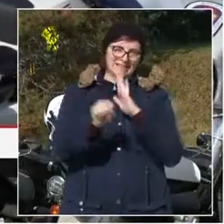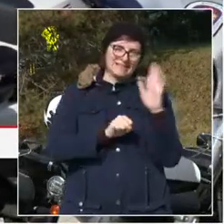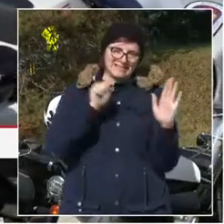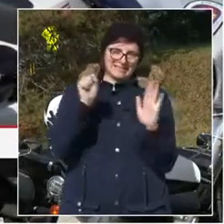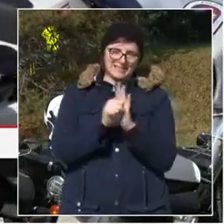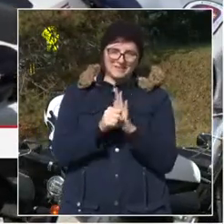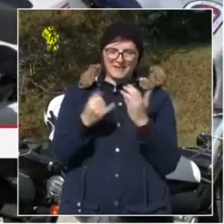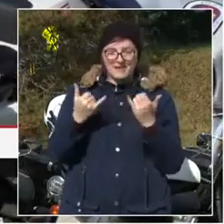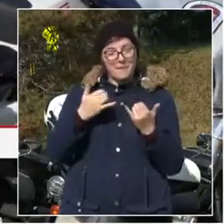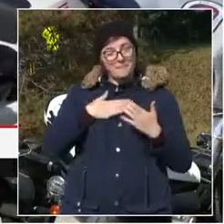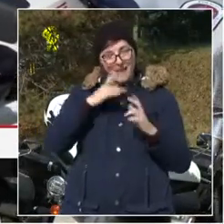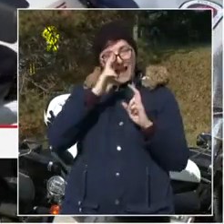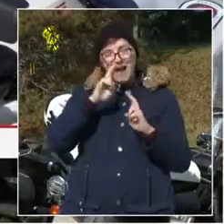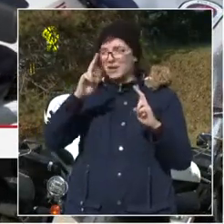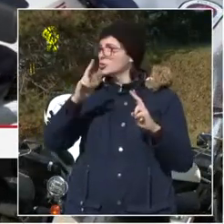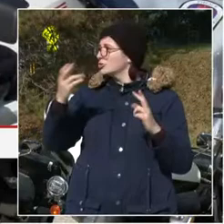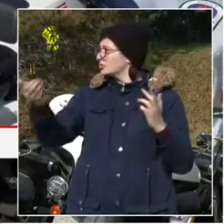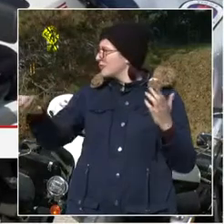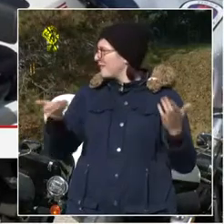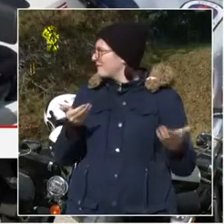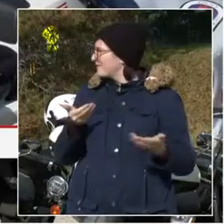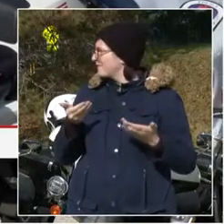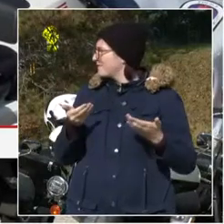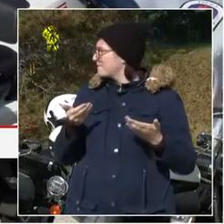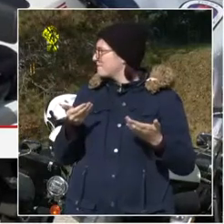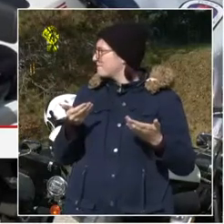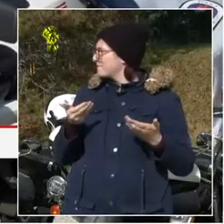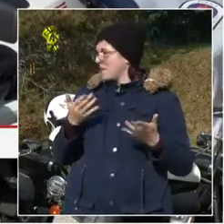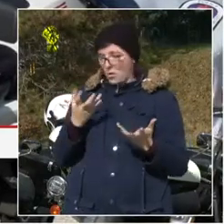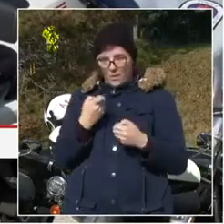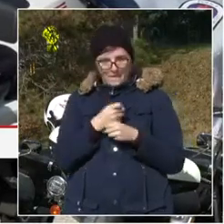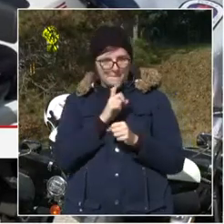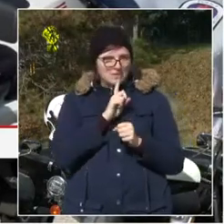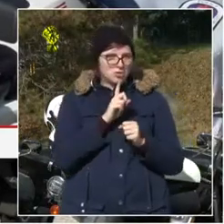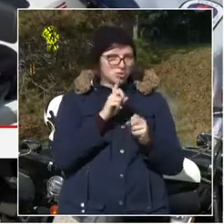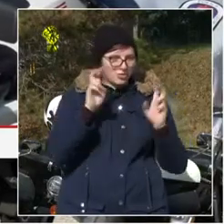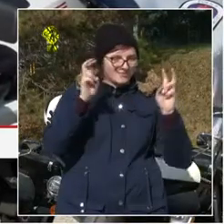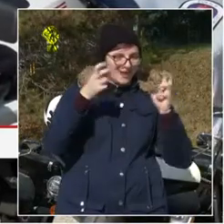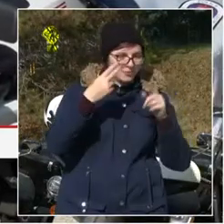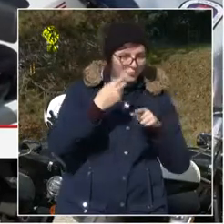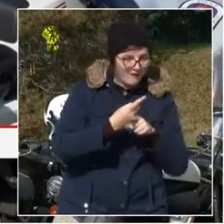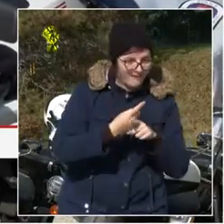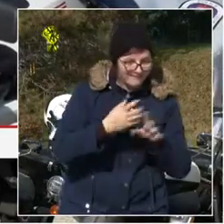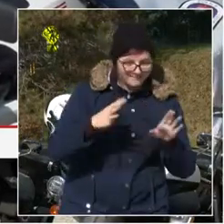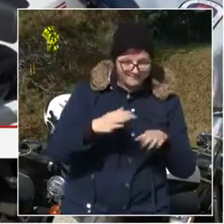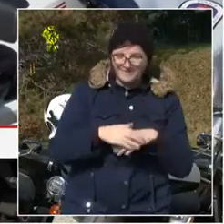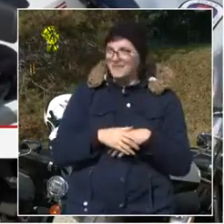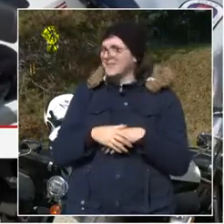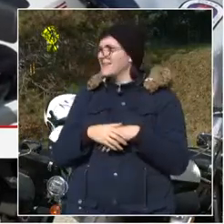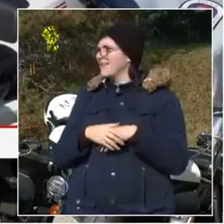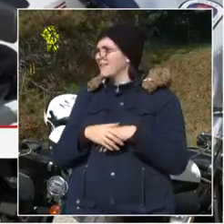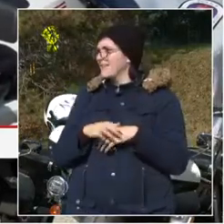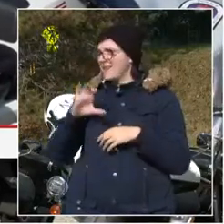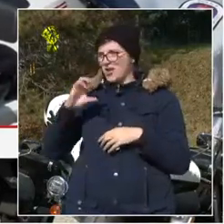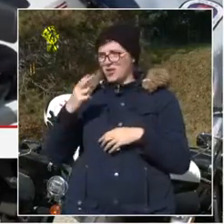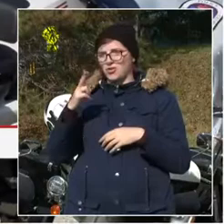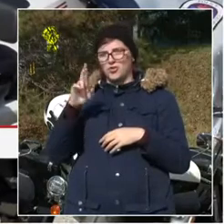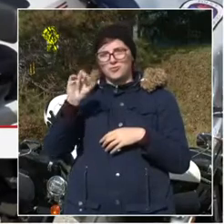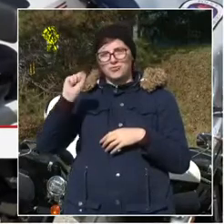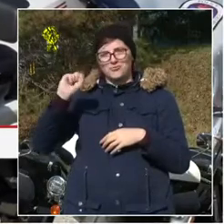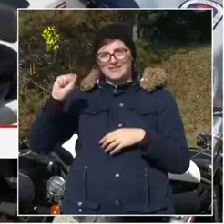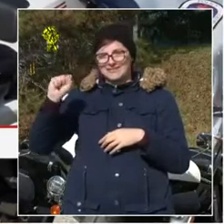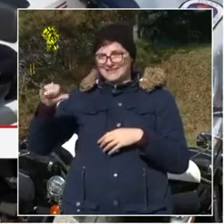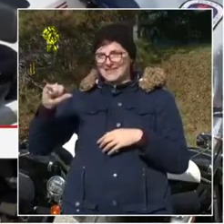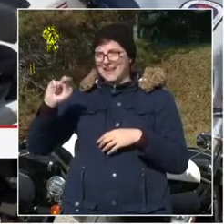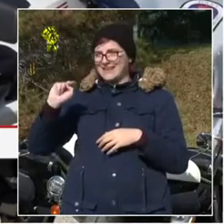It is now my honor to introduce, and I want to make sure I get her title right, Miss Chrissy Nizer. I'm going to